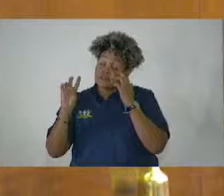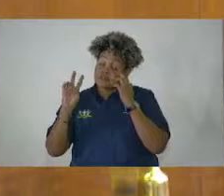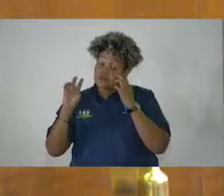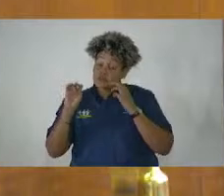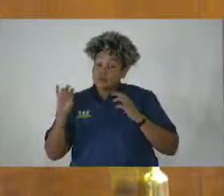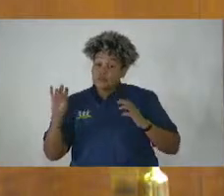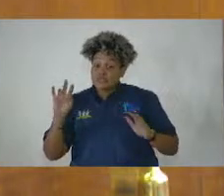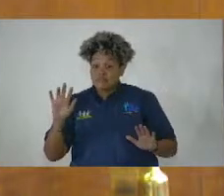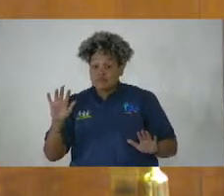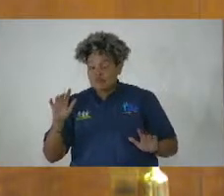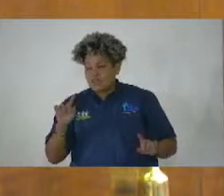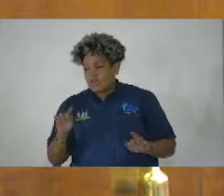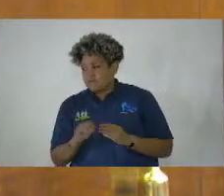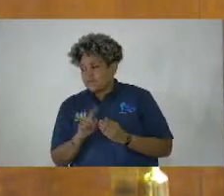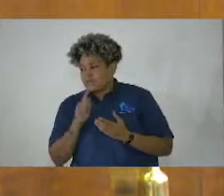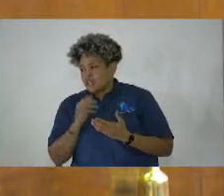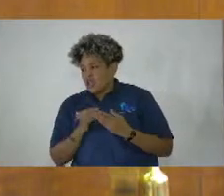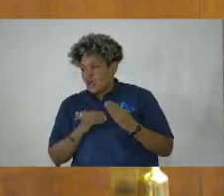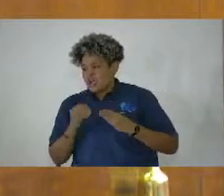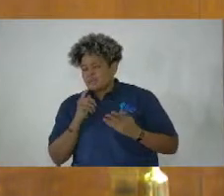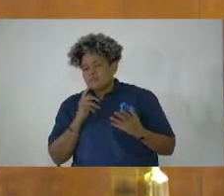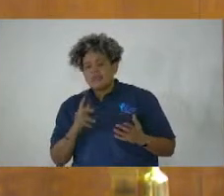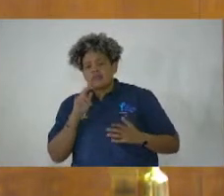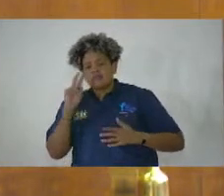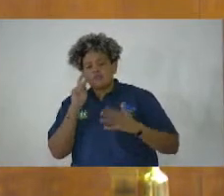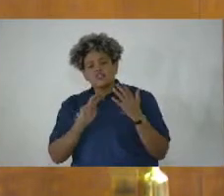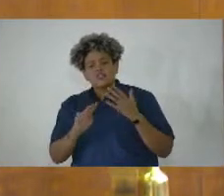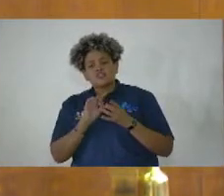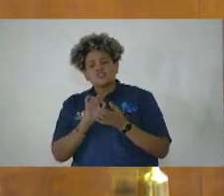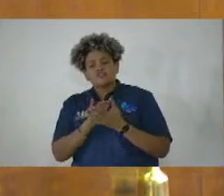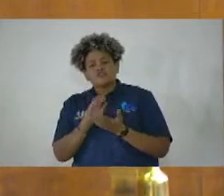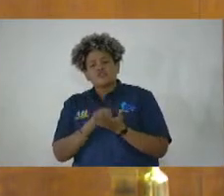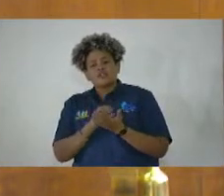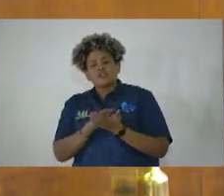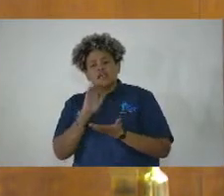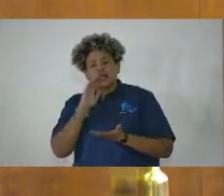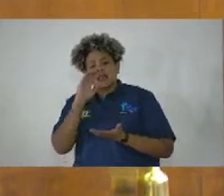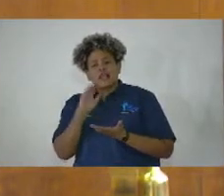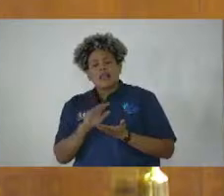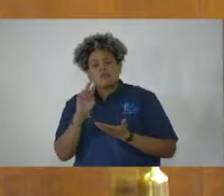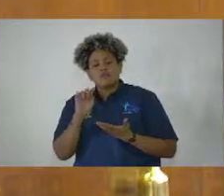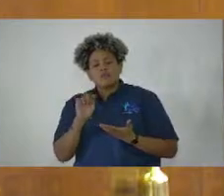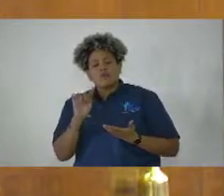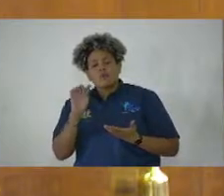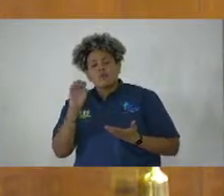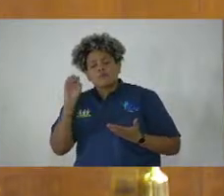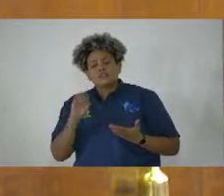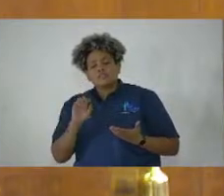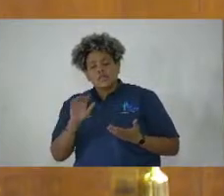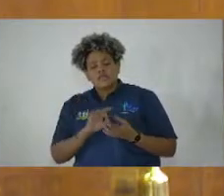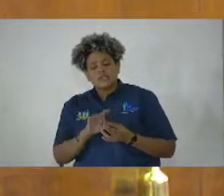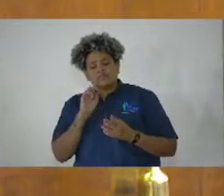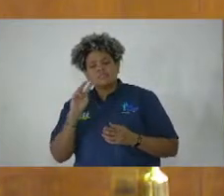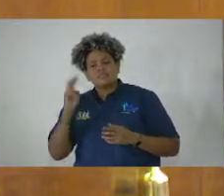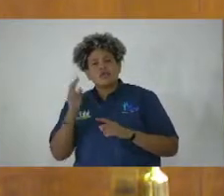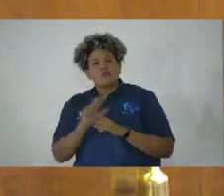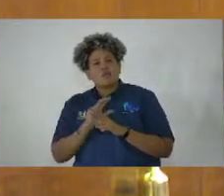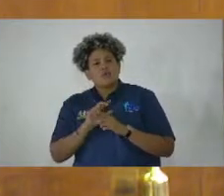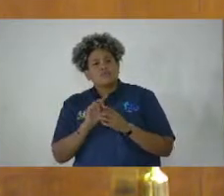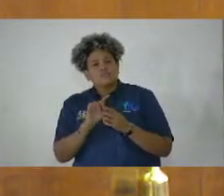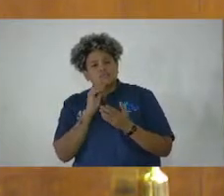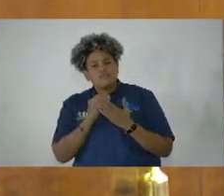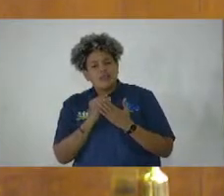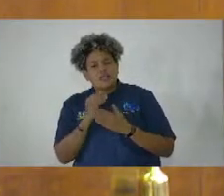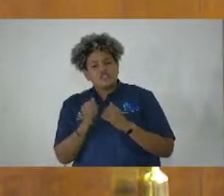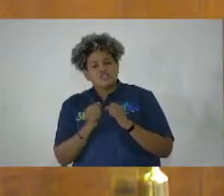2007. The economy is therefore projected to register a decline of 2.1% in the second quarter of the fiscal